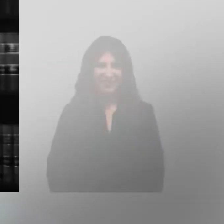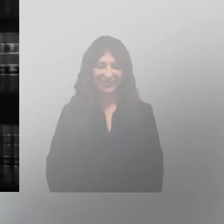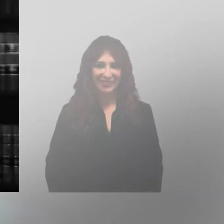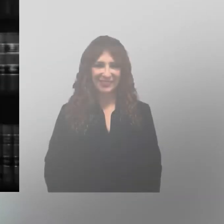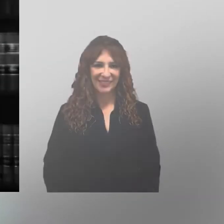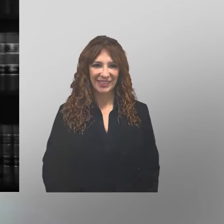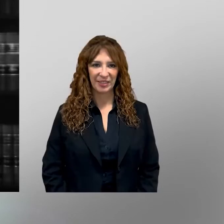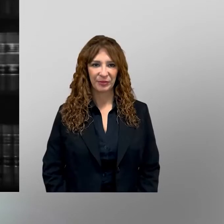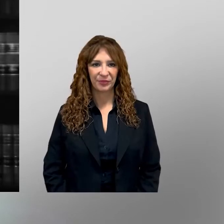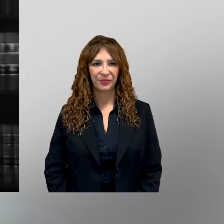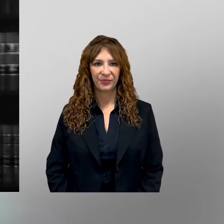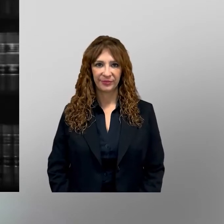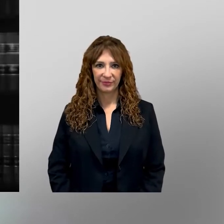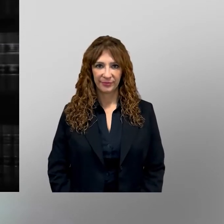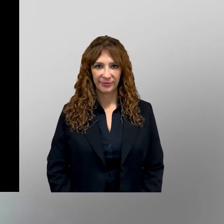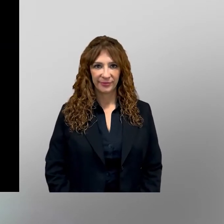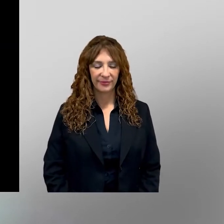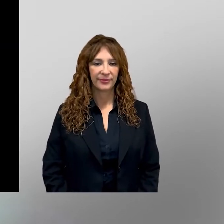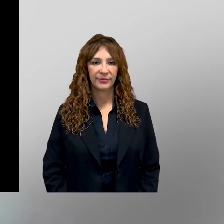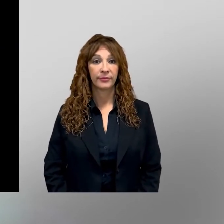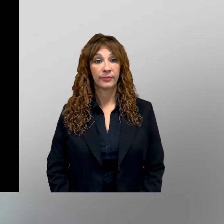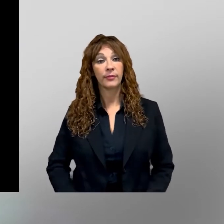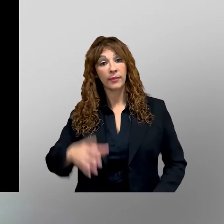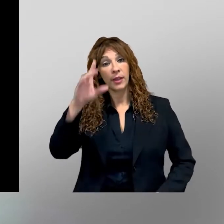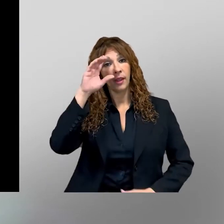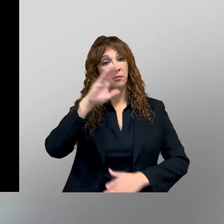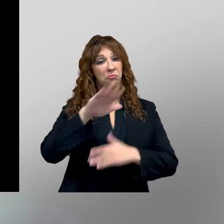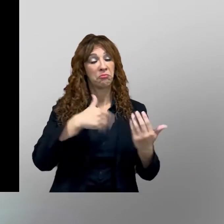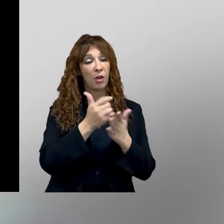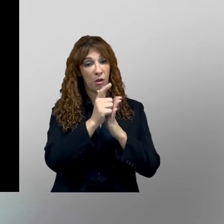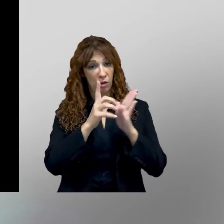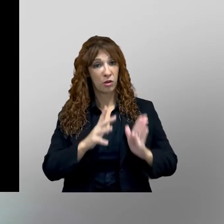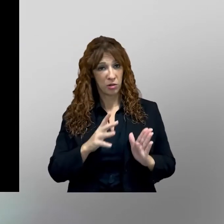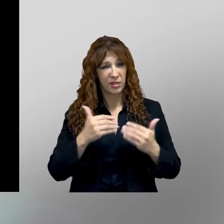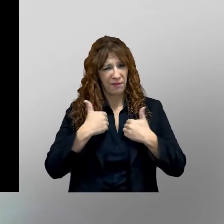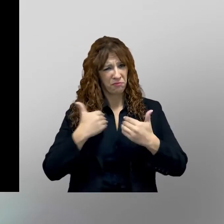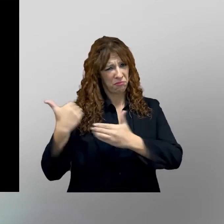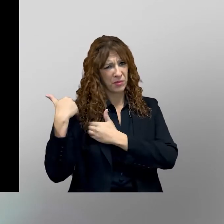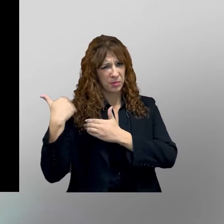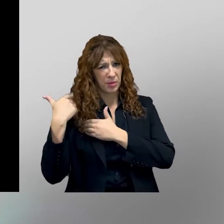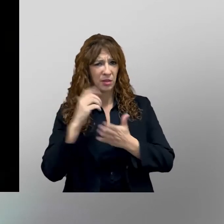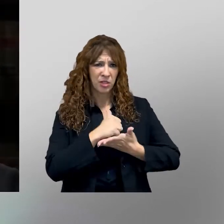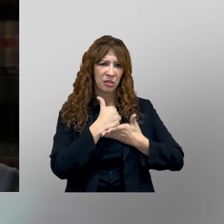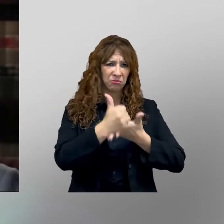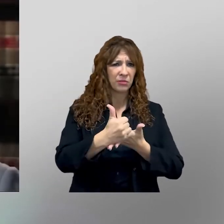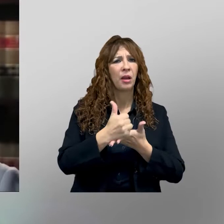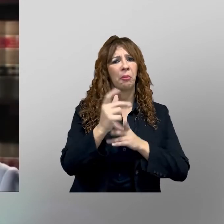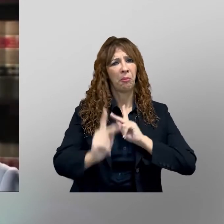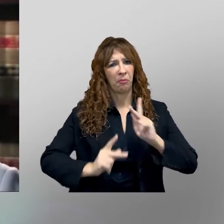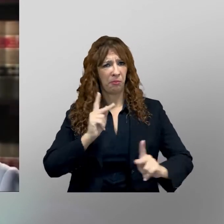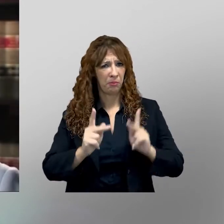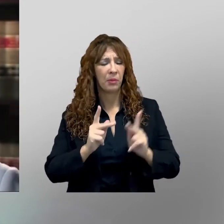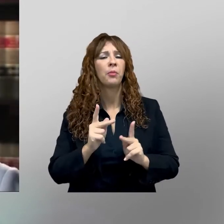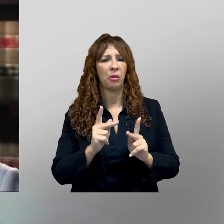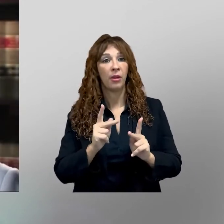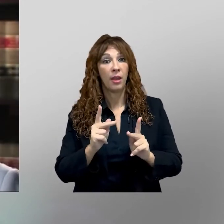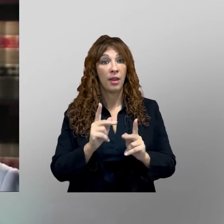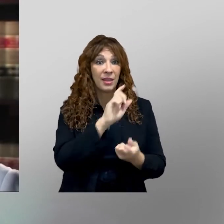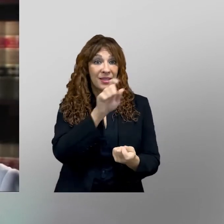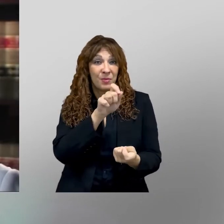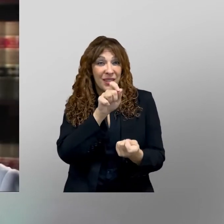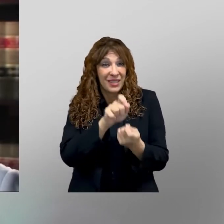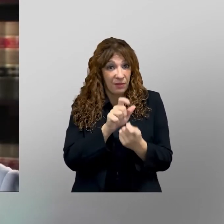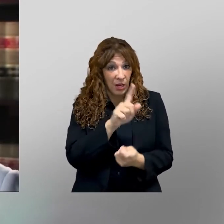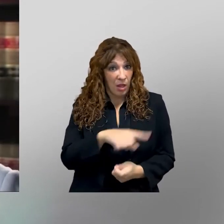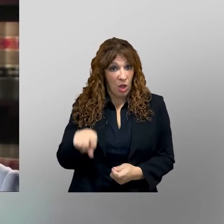Justice Journal, Lisa Madigan, 2008. I think that all lawyers have a responsibility to give back to the community, and particularly